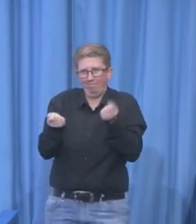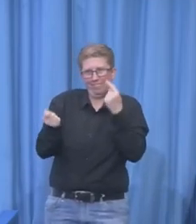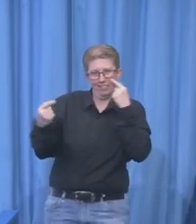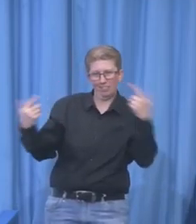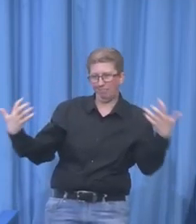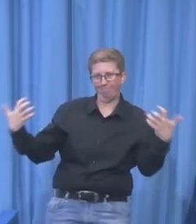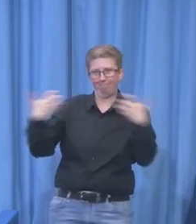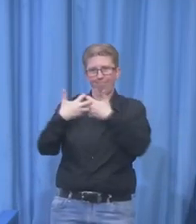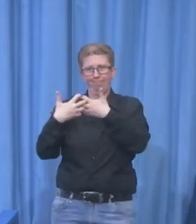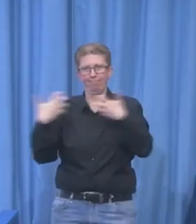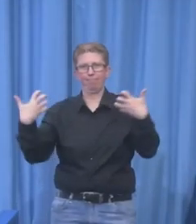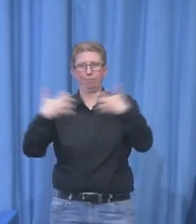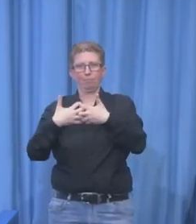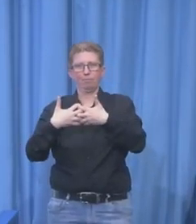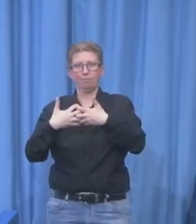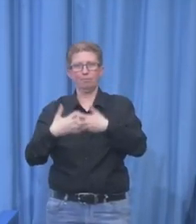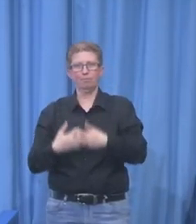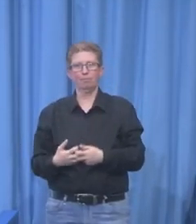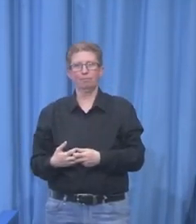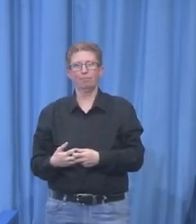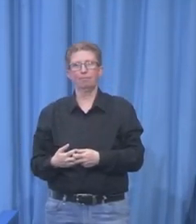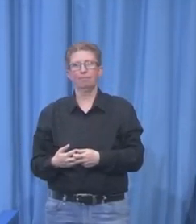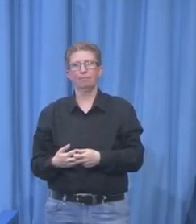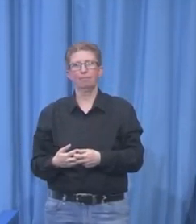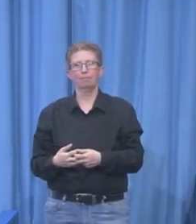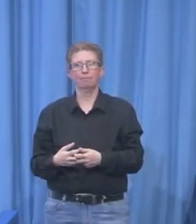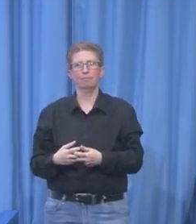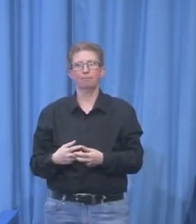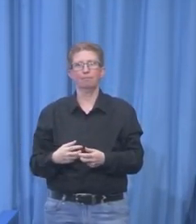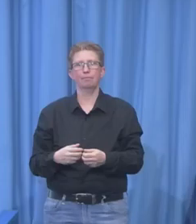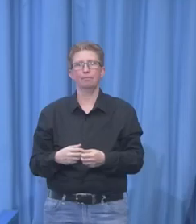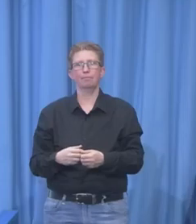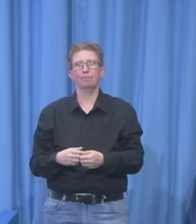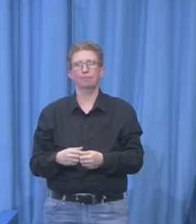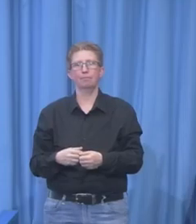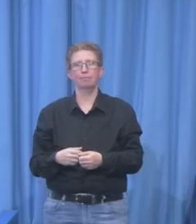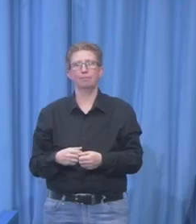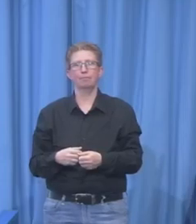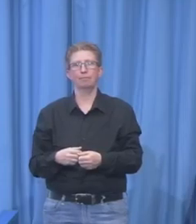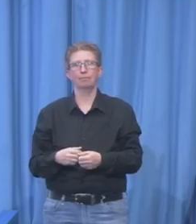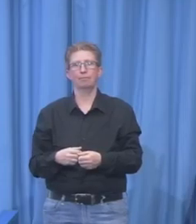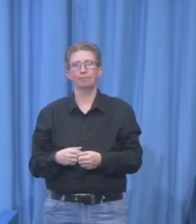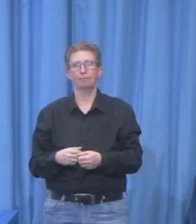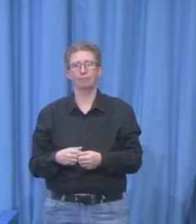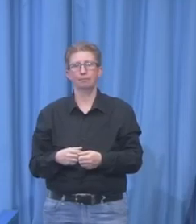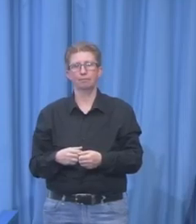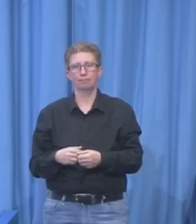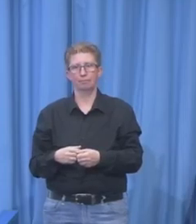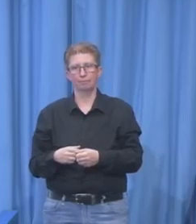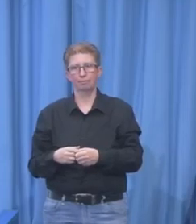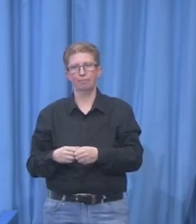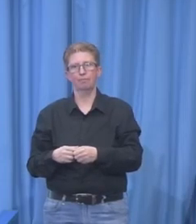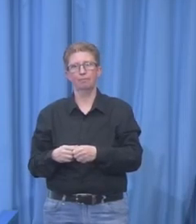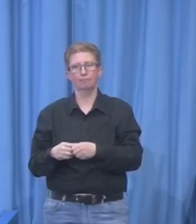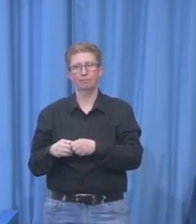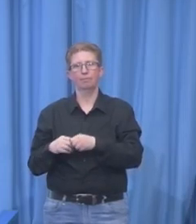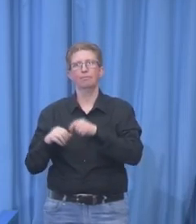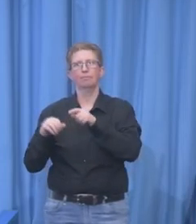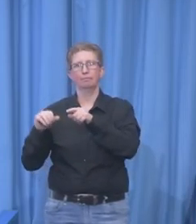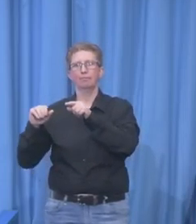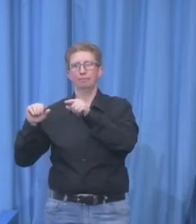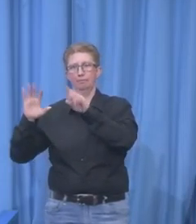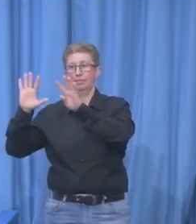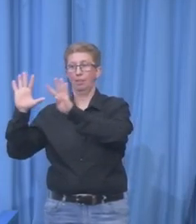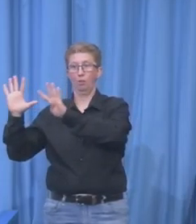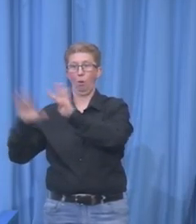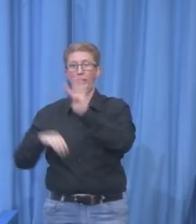will be ramifications. Of all of our young people who went through Project Search, factoring in the 6% of the